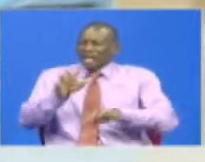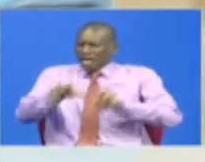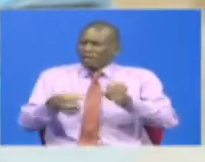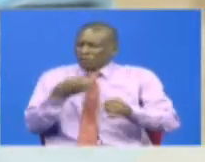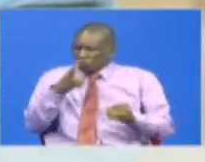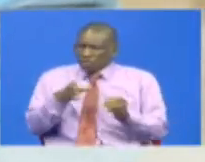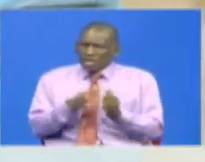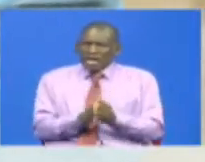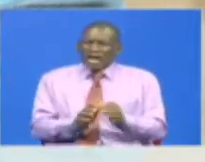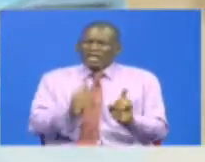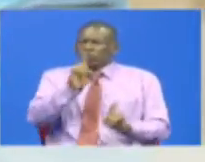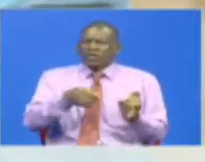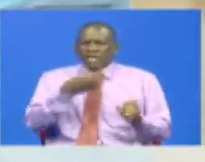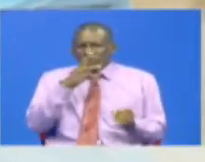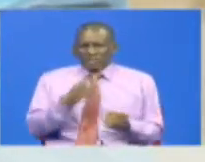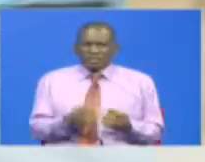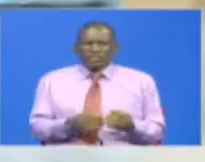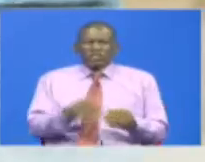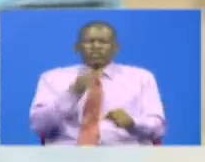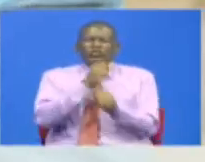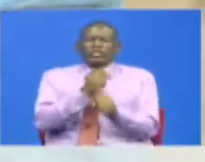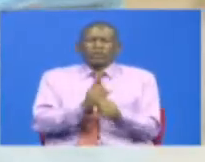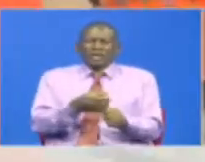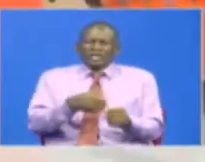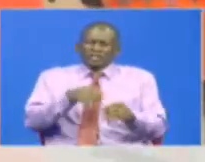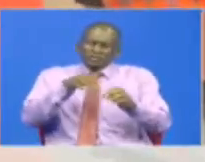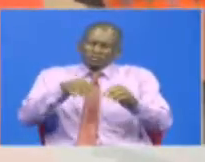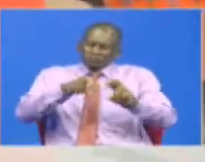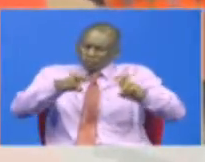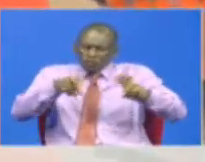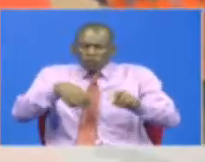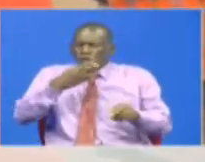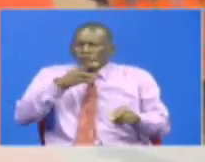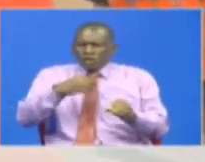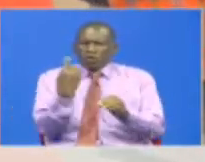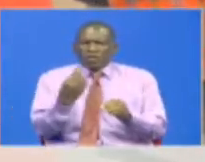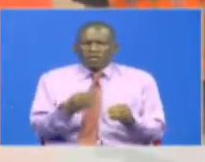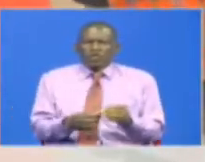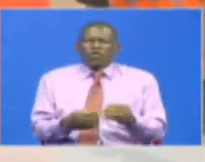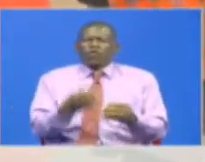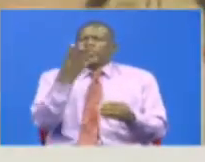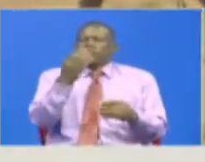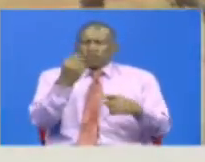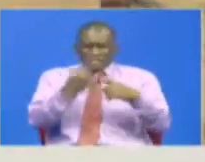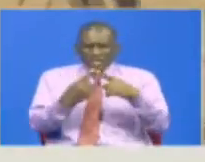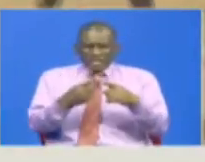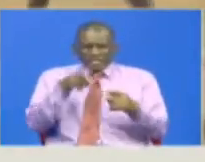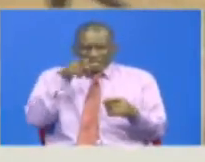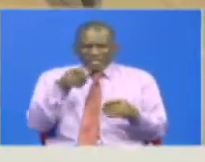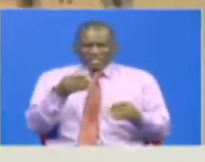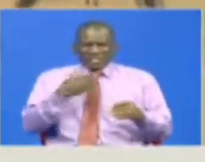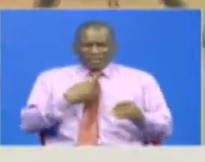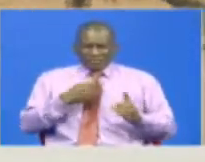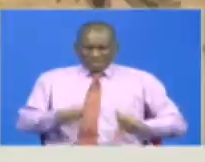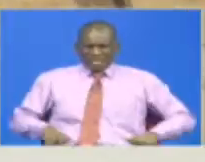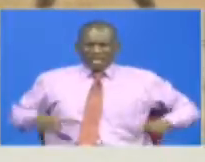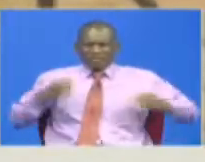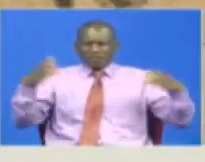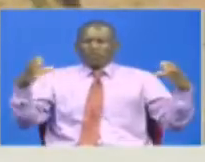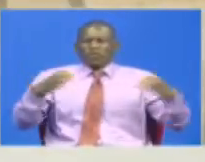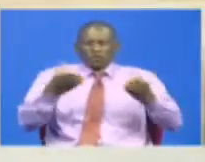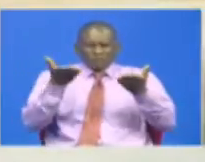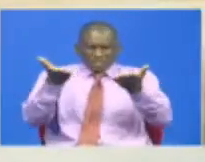ni ya kuchota tu maji, na hiyo maji ukifikisha haitoshi. For four decades, this has been the life of the community